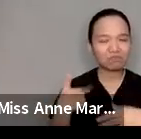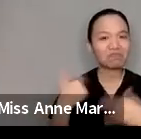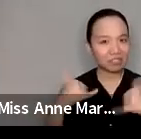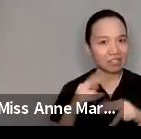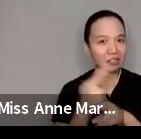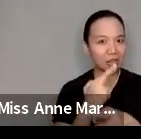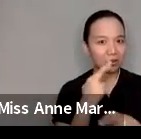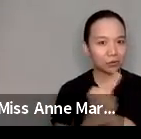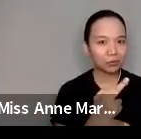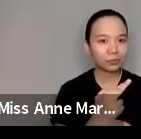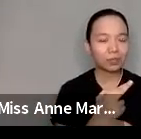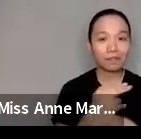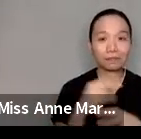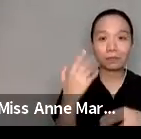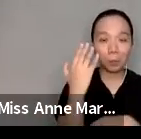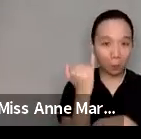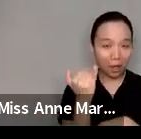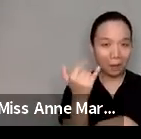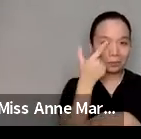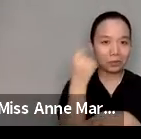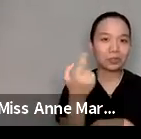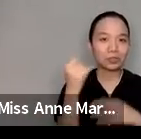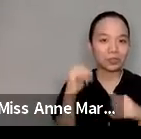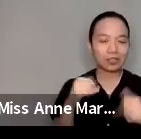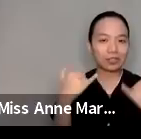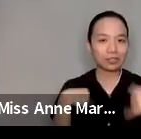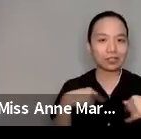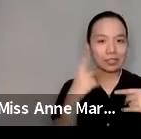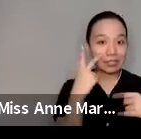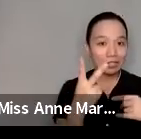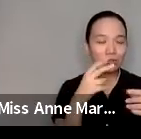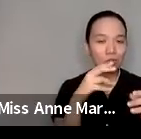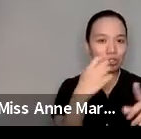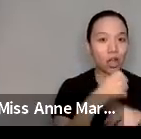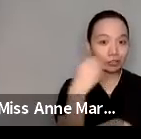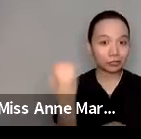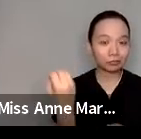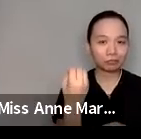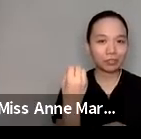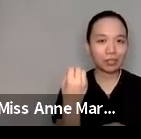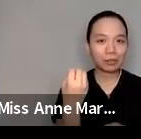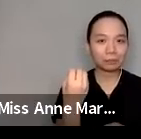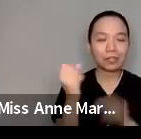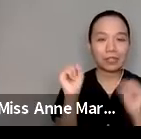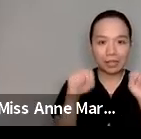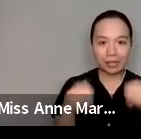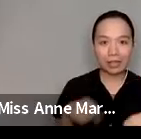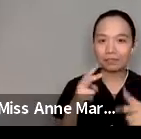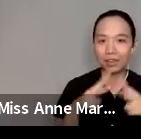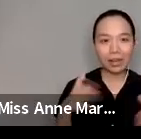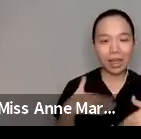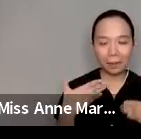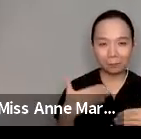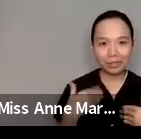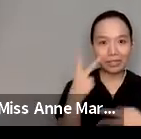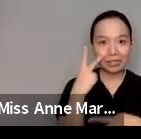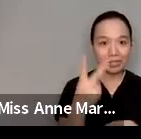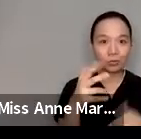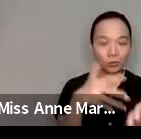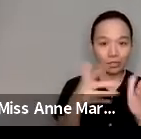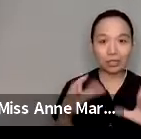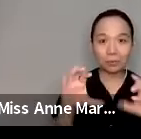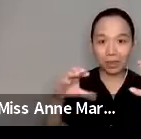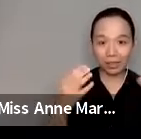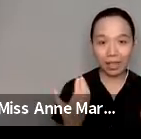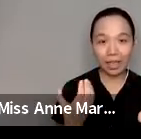was face-to-face. I was very happy when I interacted directly with my students in my class.